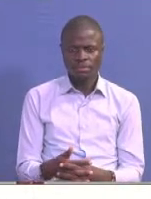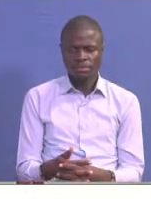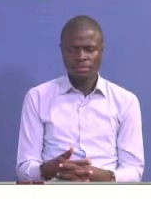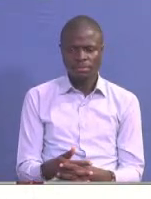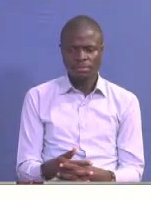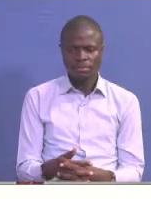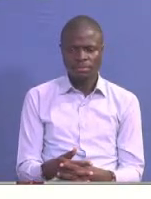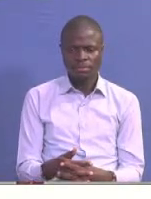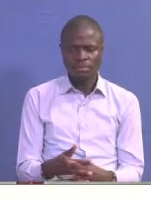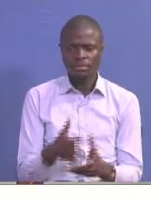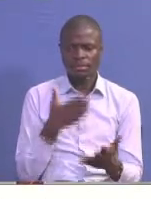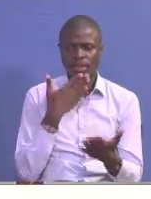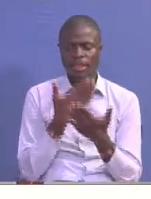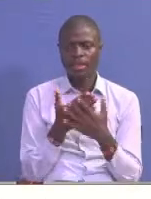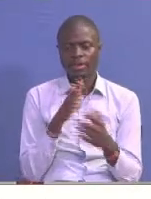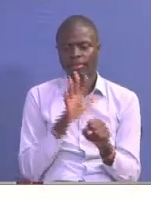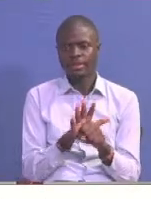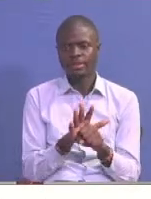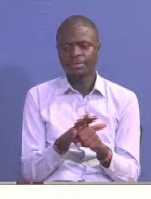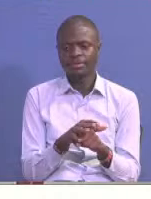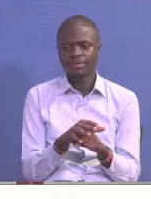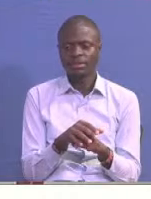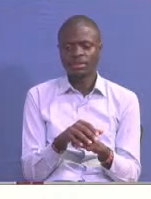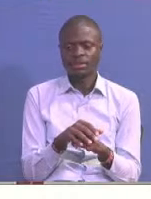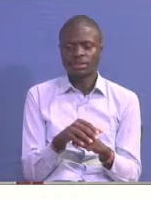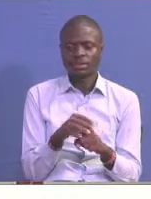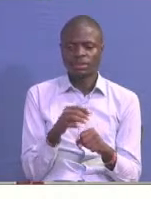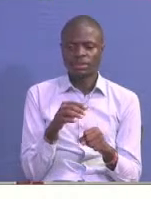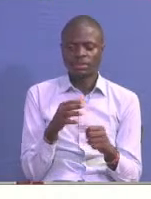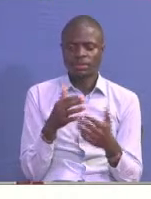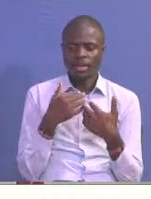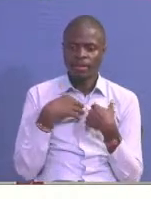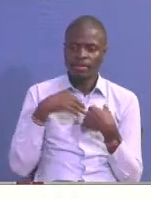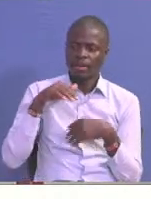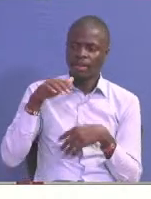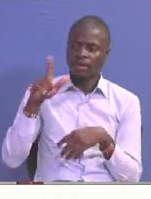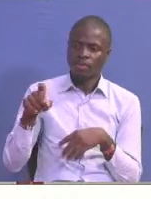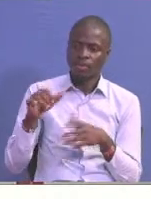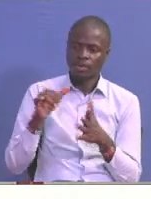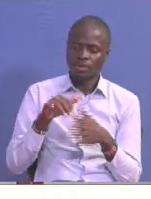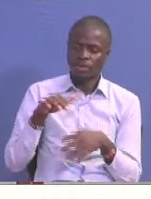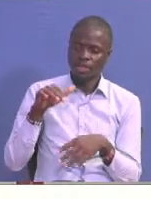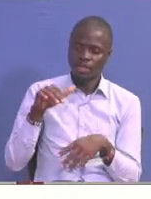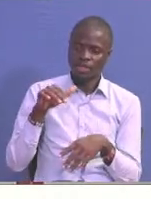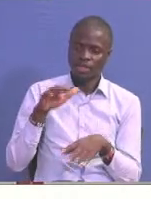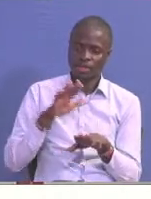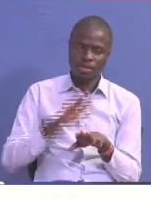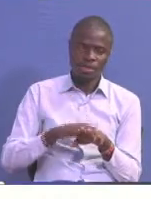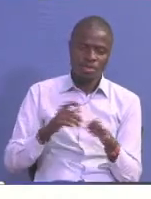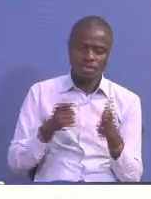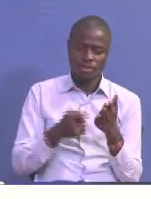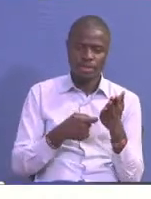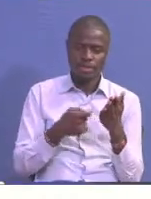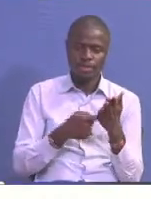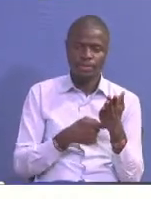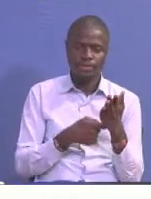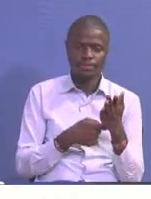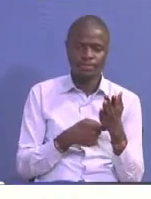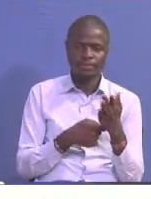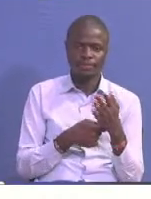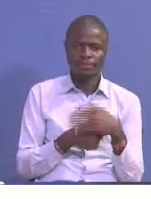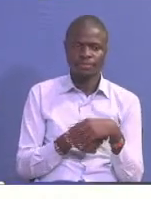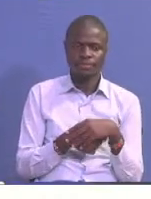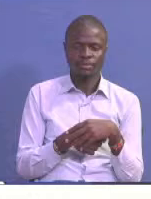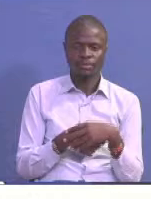Okay, thank you very much. I think there was a question which was asked about technology